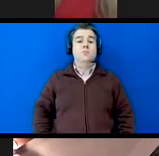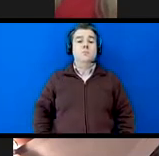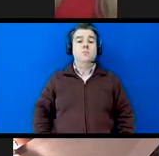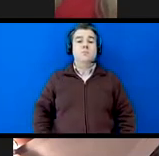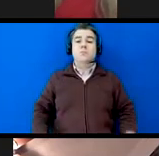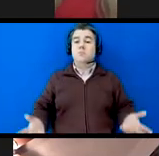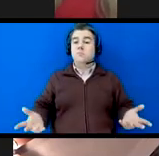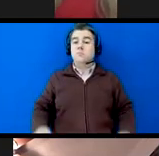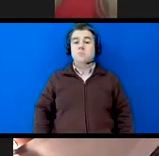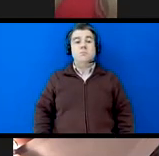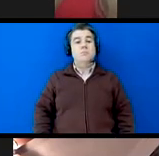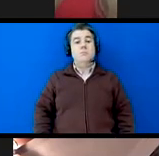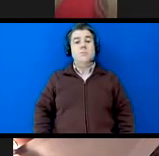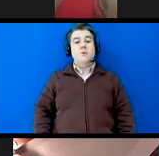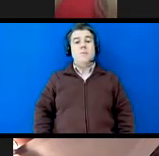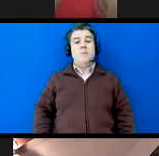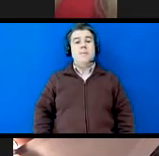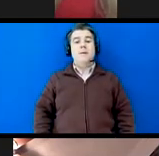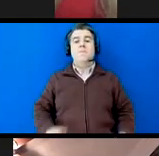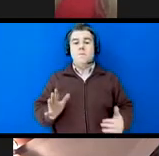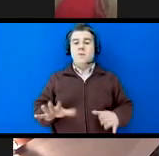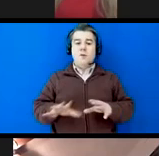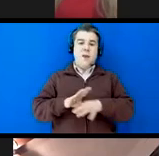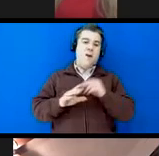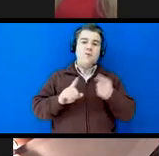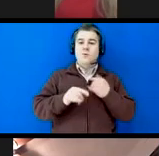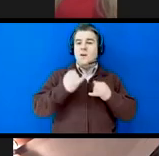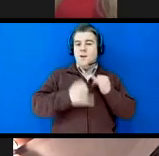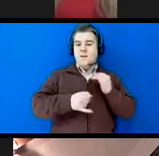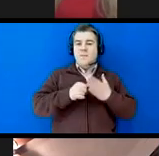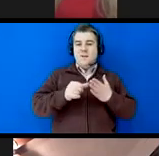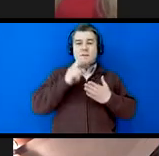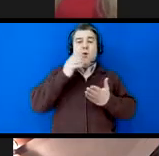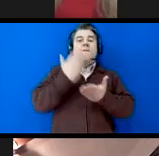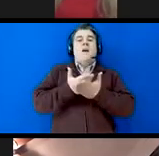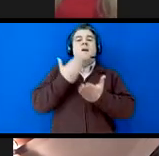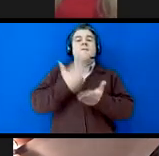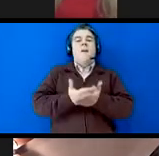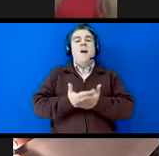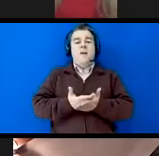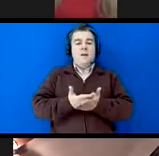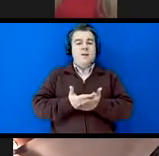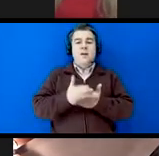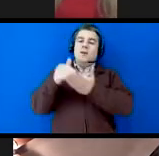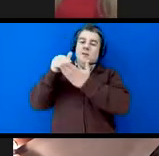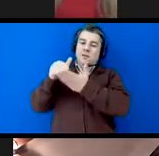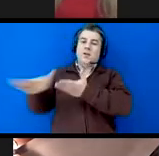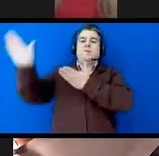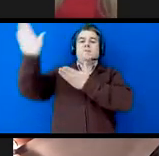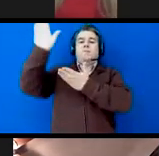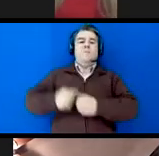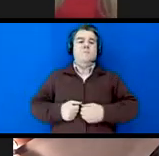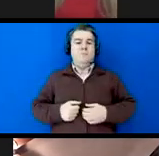going to do is take you all the way out to the last page to verify and simply hit send. So as you can